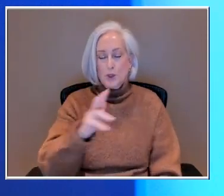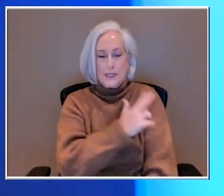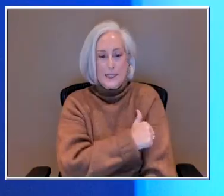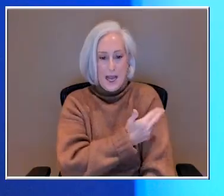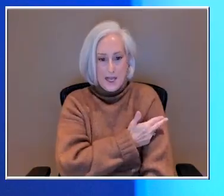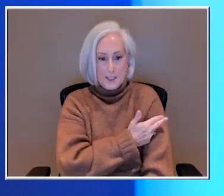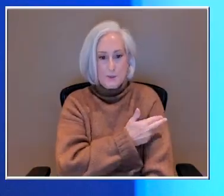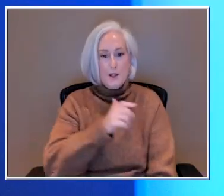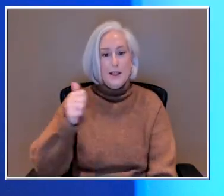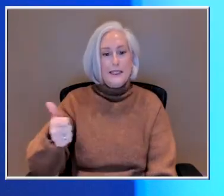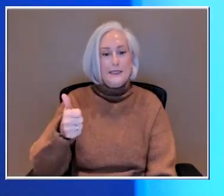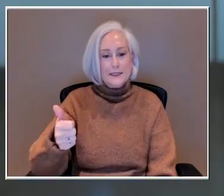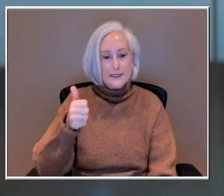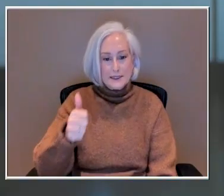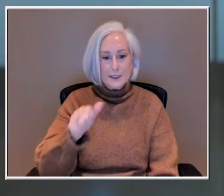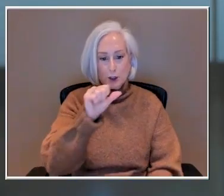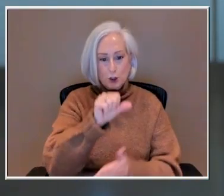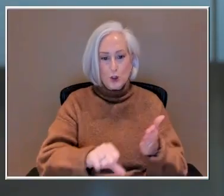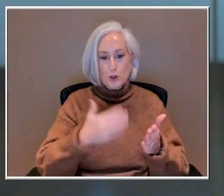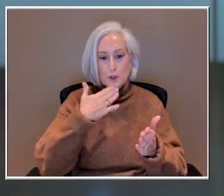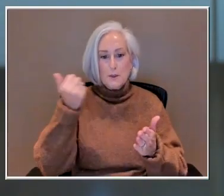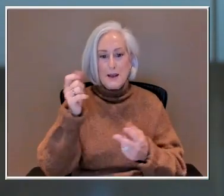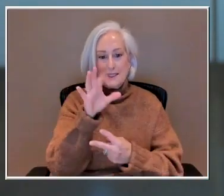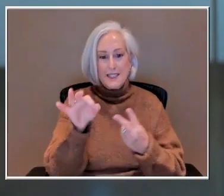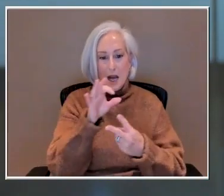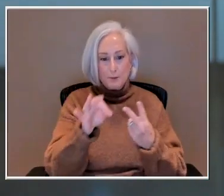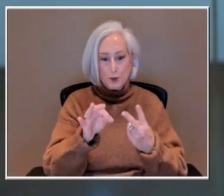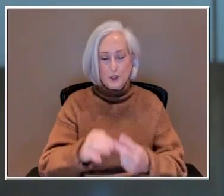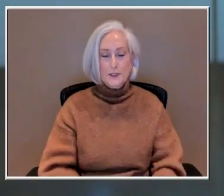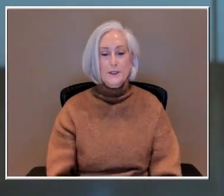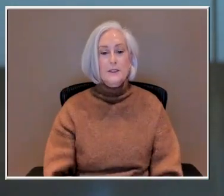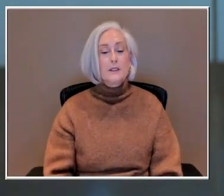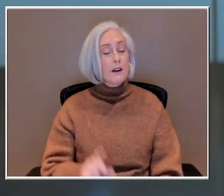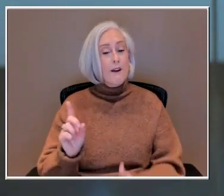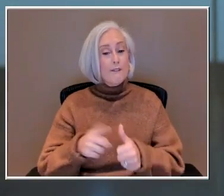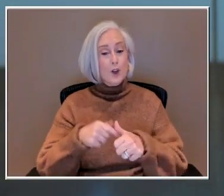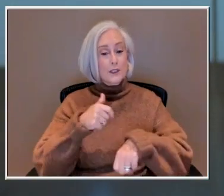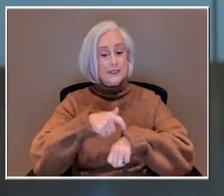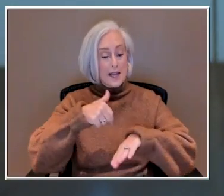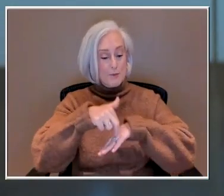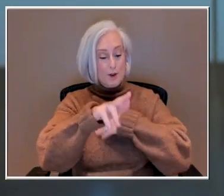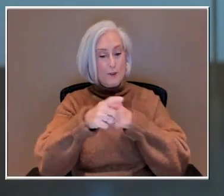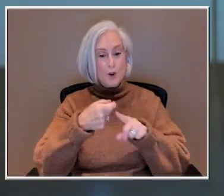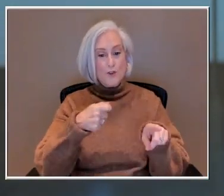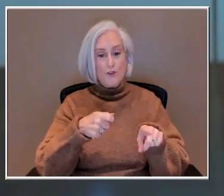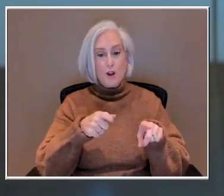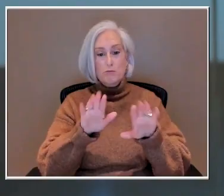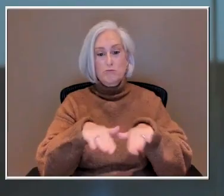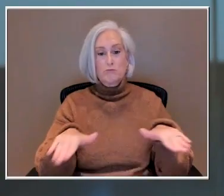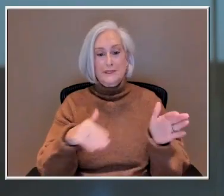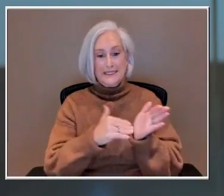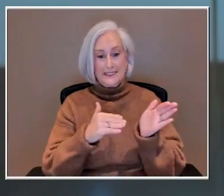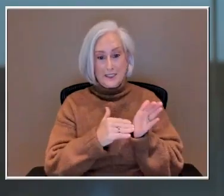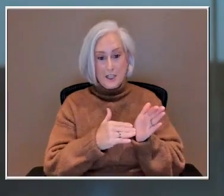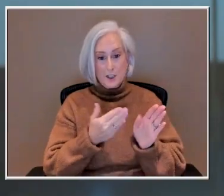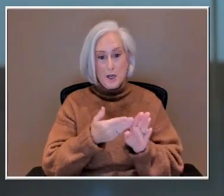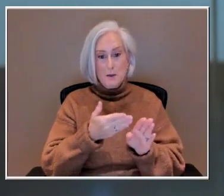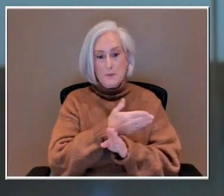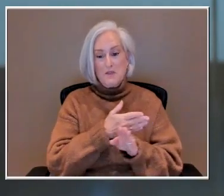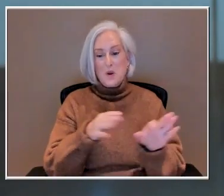was John's best option. He was first referred to us by his pediatrician after he had a pretty minor injury